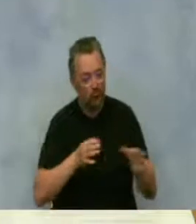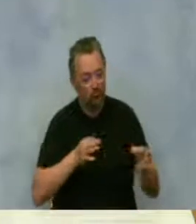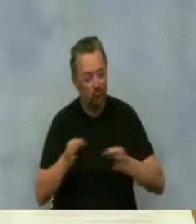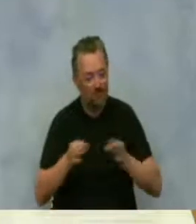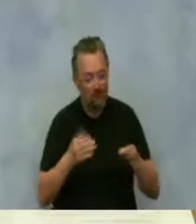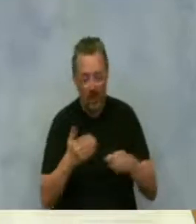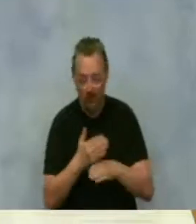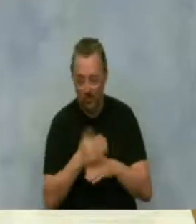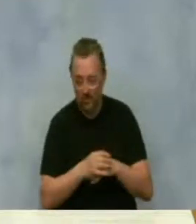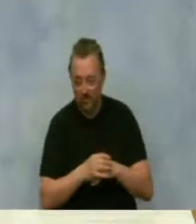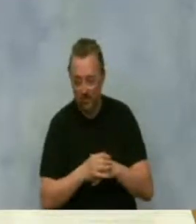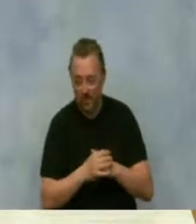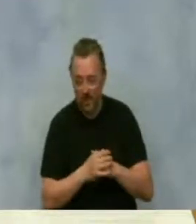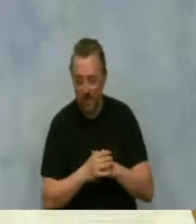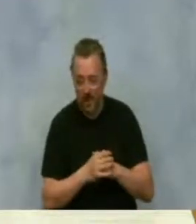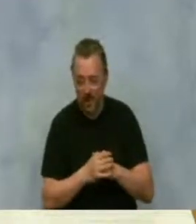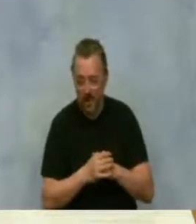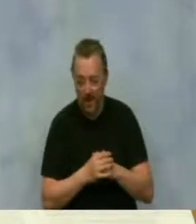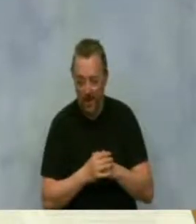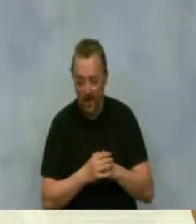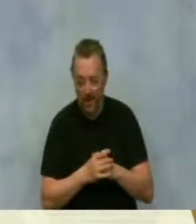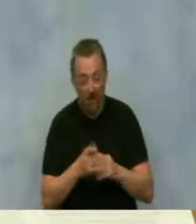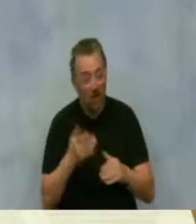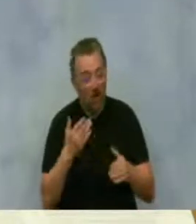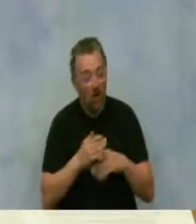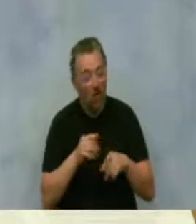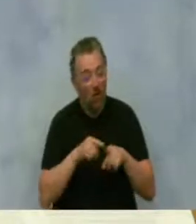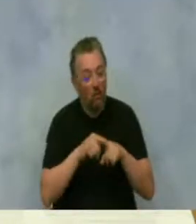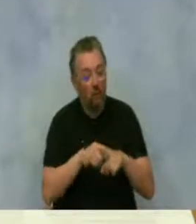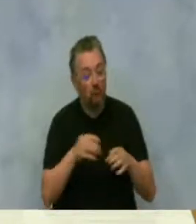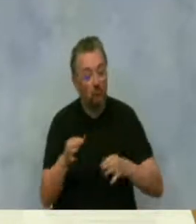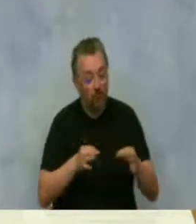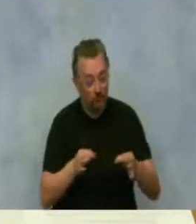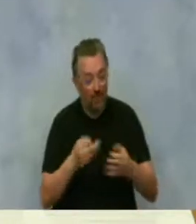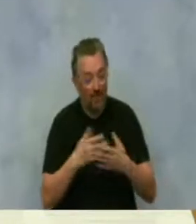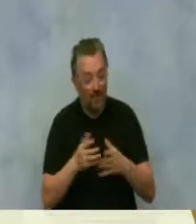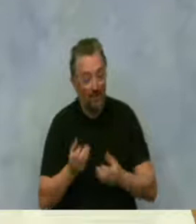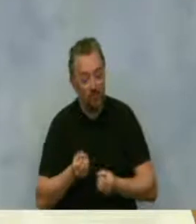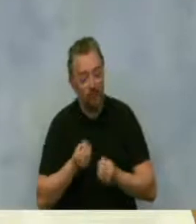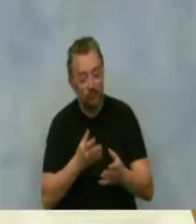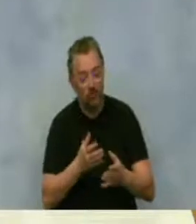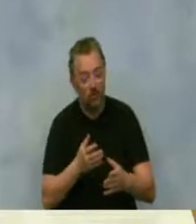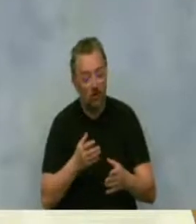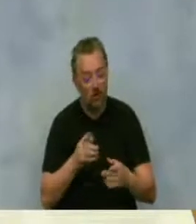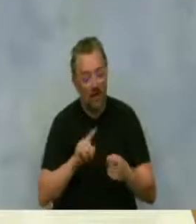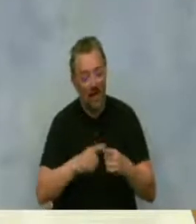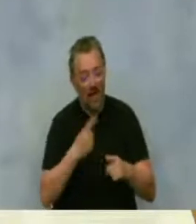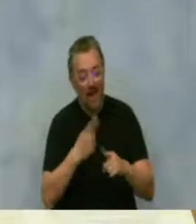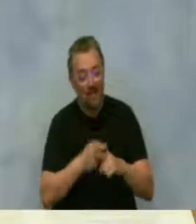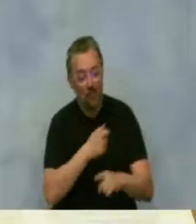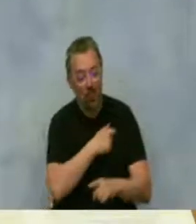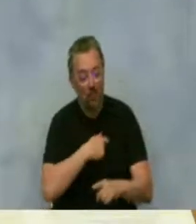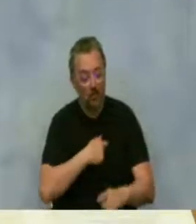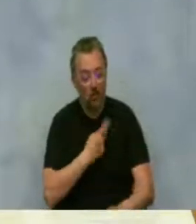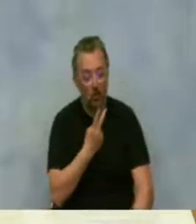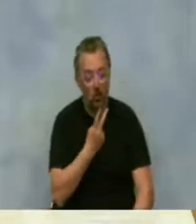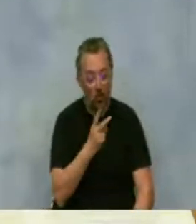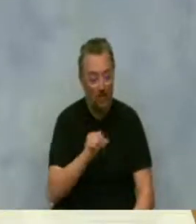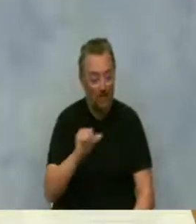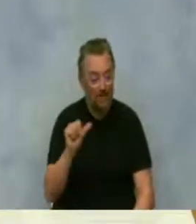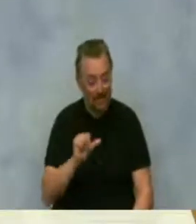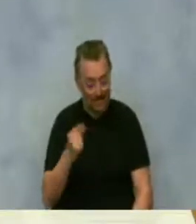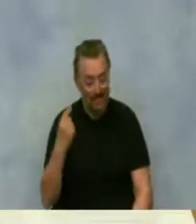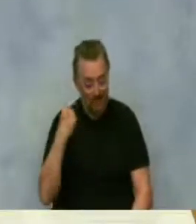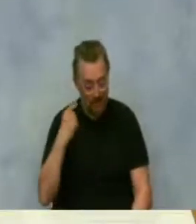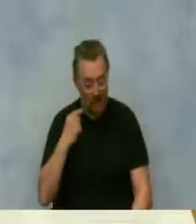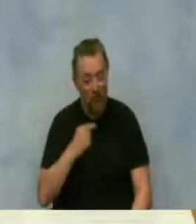that. The workforce strategy for the Council was presented to the Executive Committee in 2016, and following